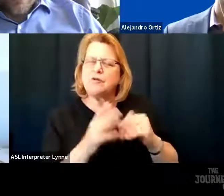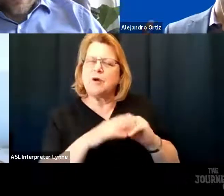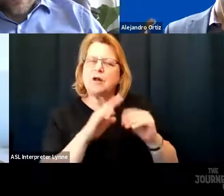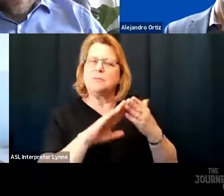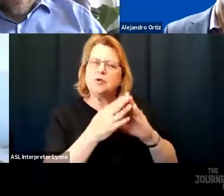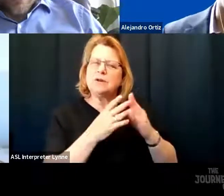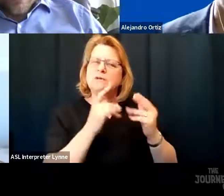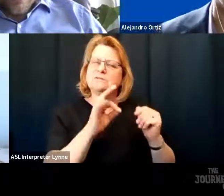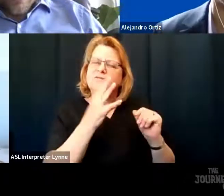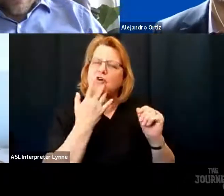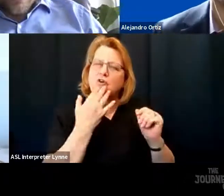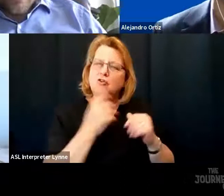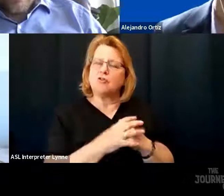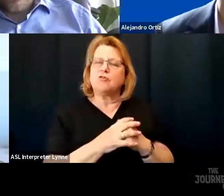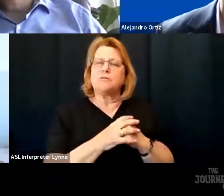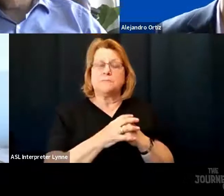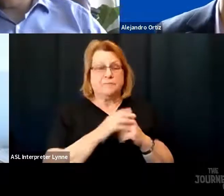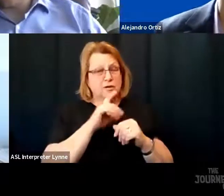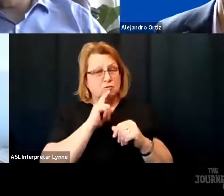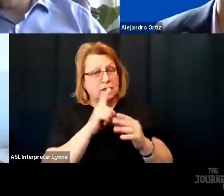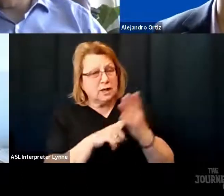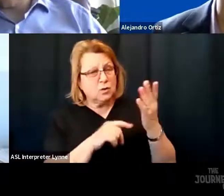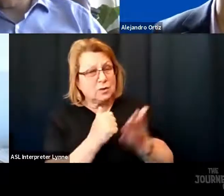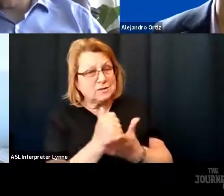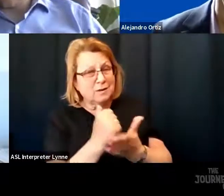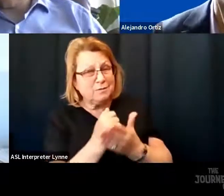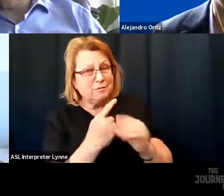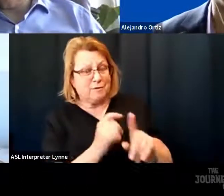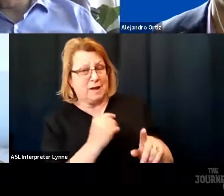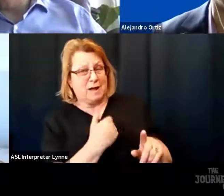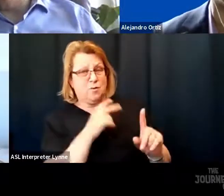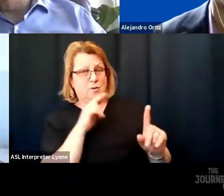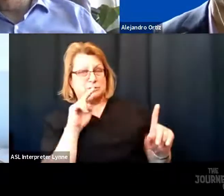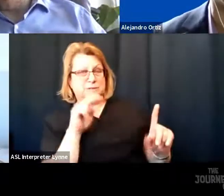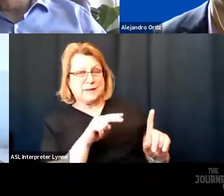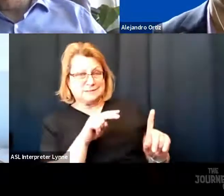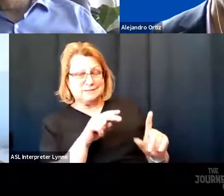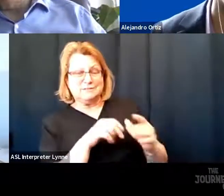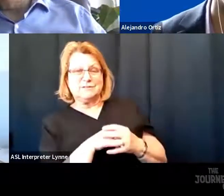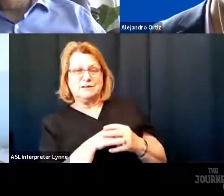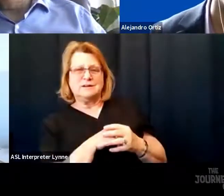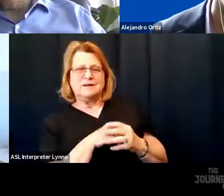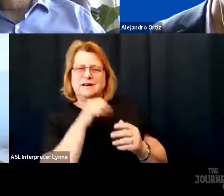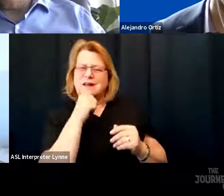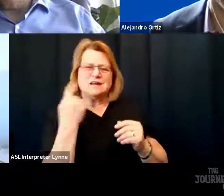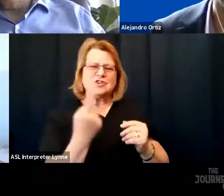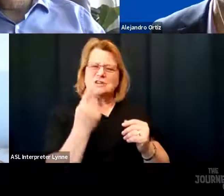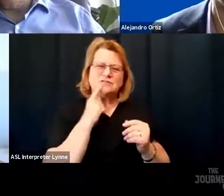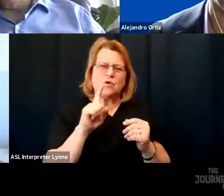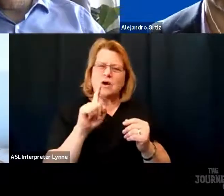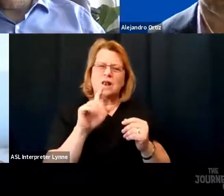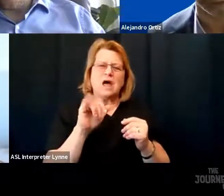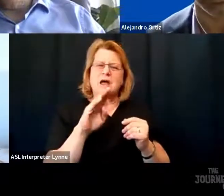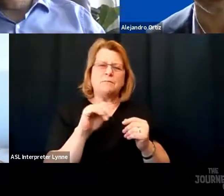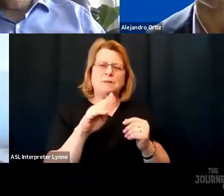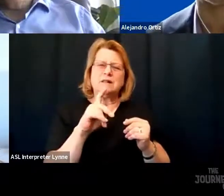really useful from our perspective is it's not just a matter of, for liability purposes, for the plaintiffs to